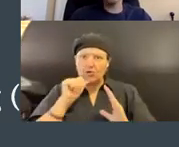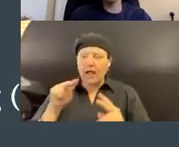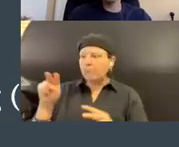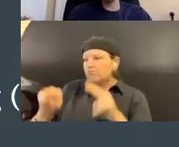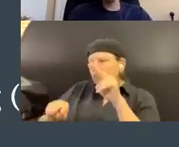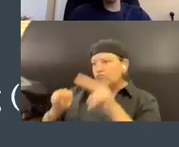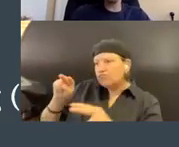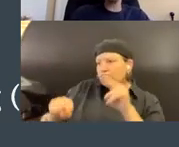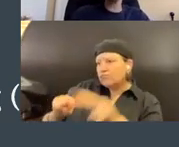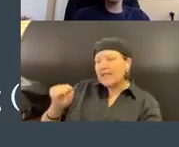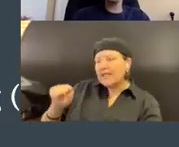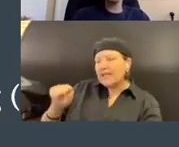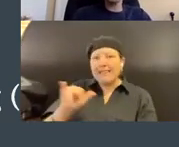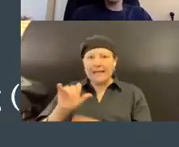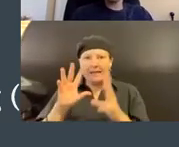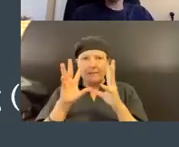structure. Okay.